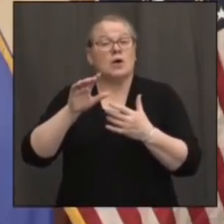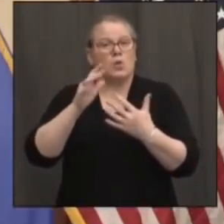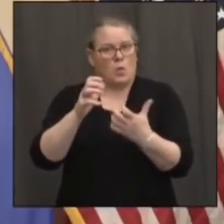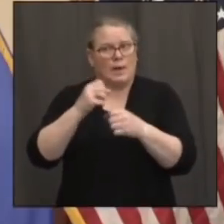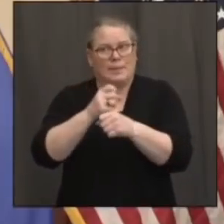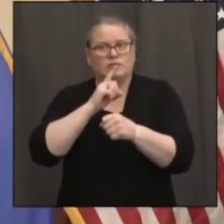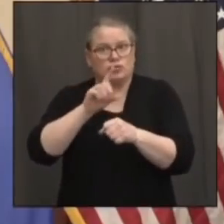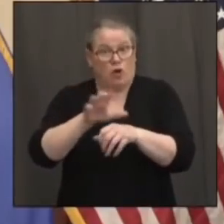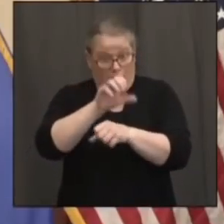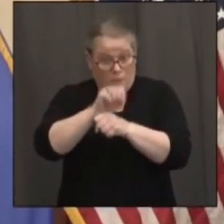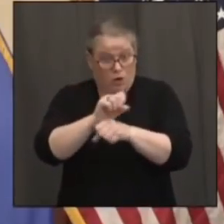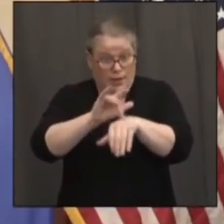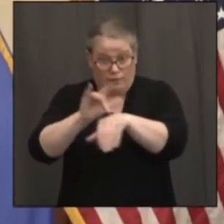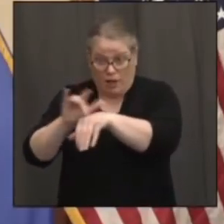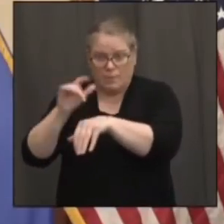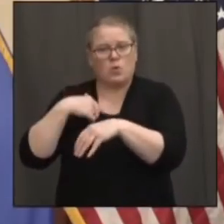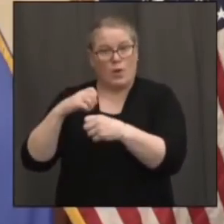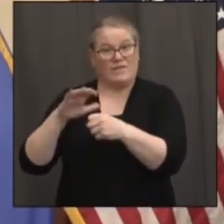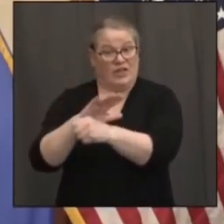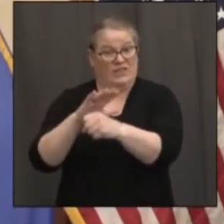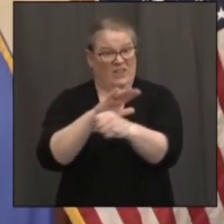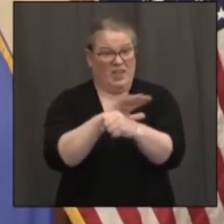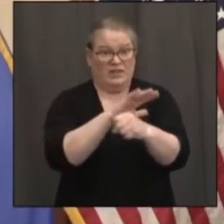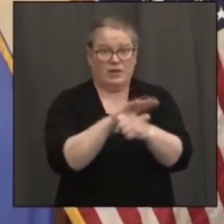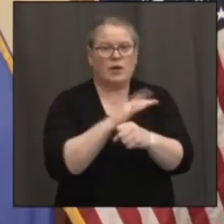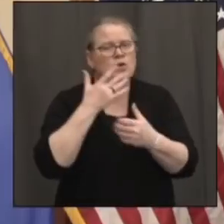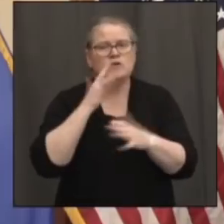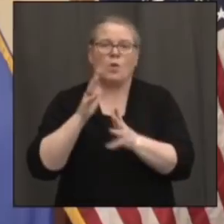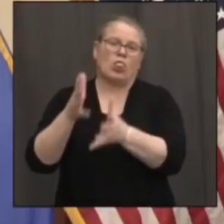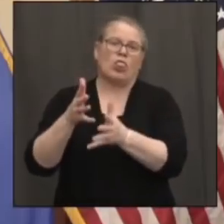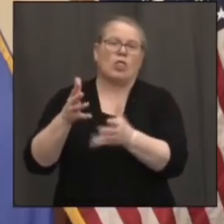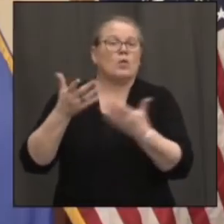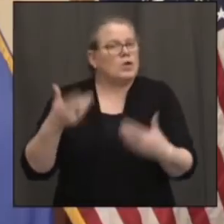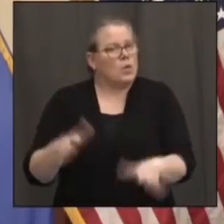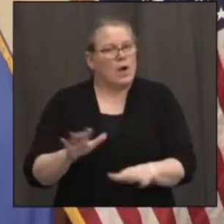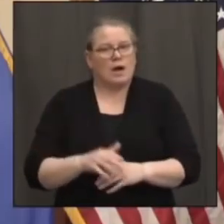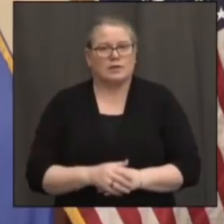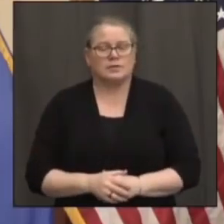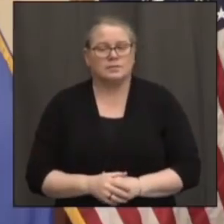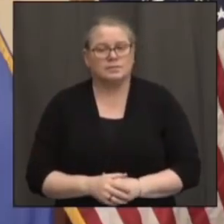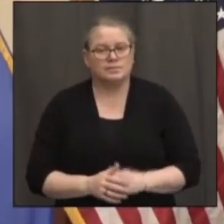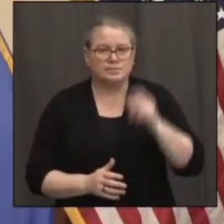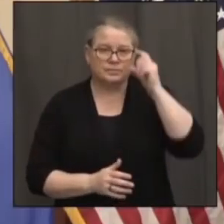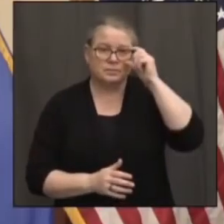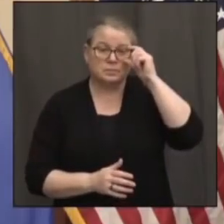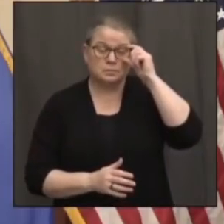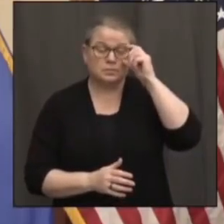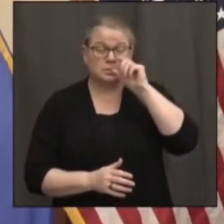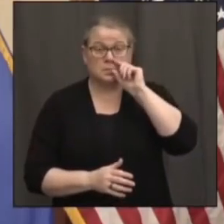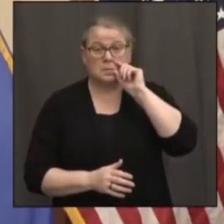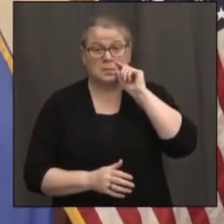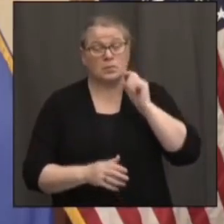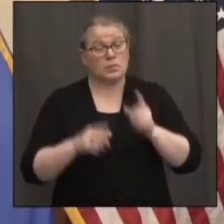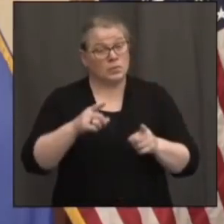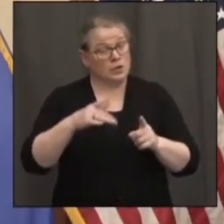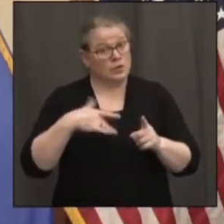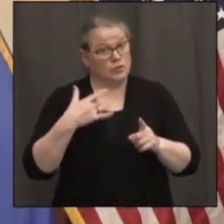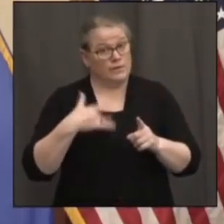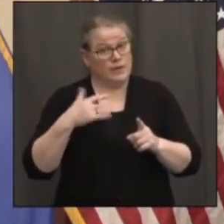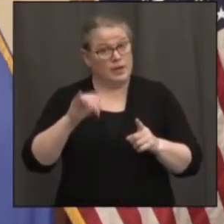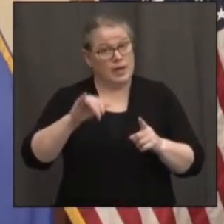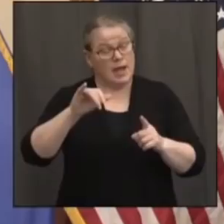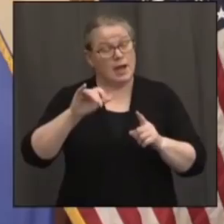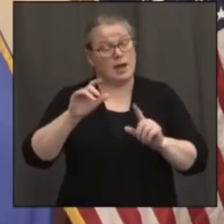have a percentage of the 55 to 64 and education staff population that you expect to have